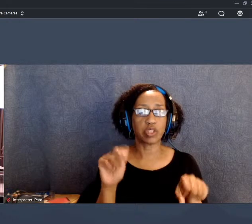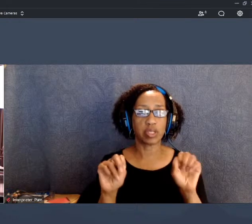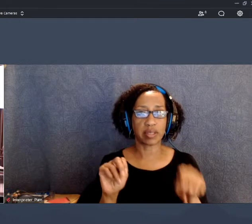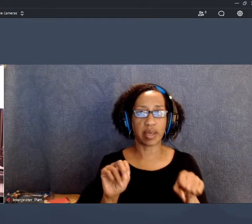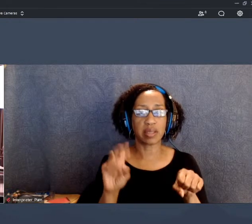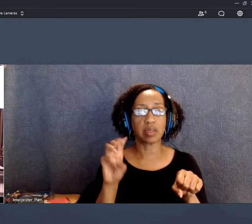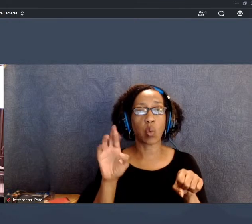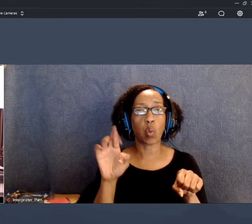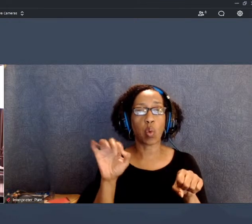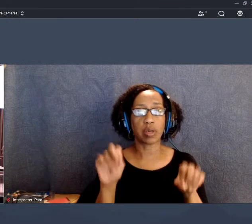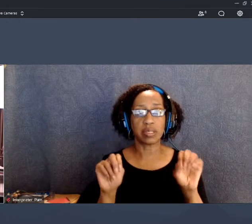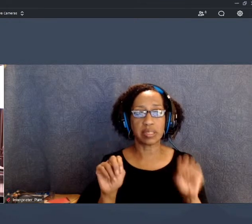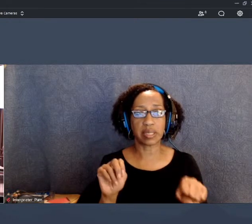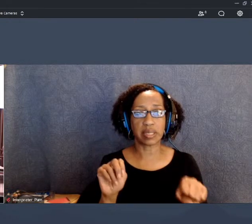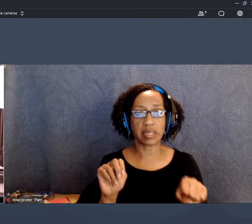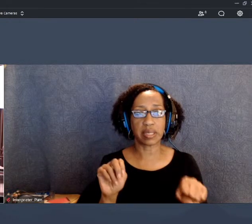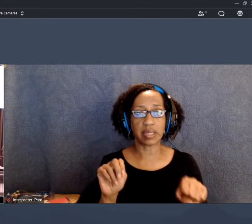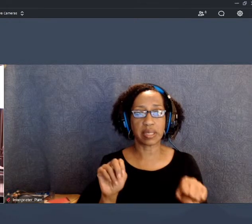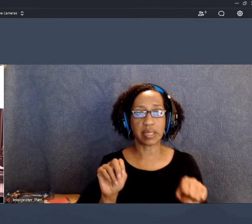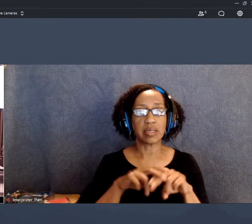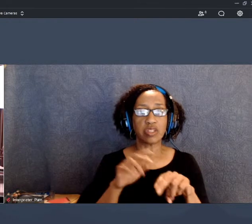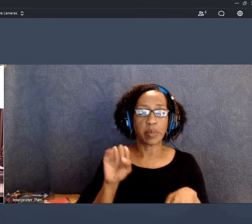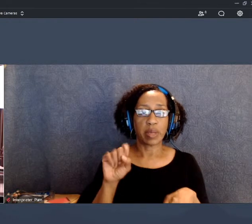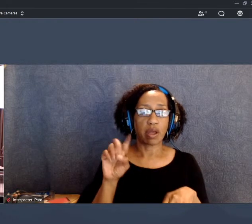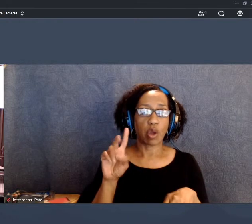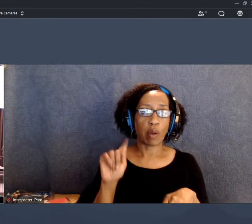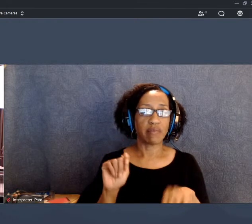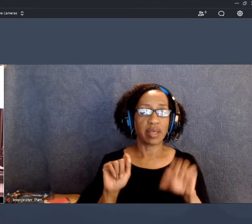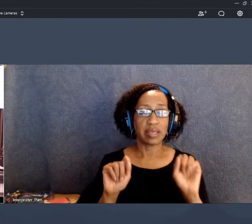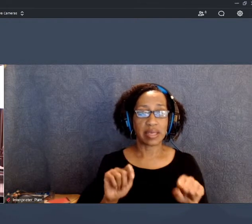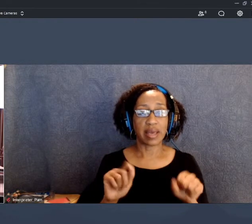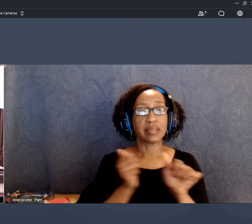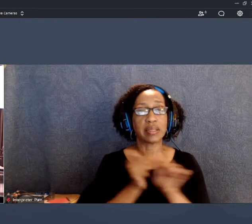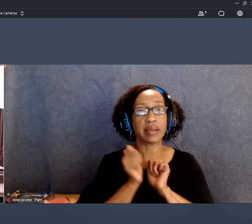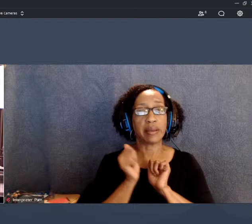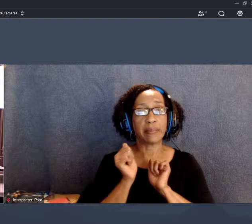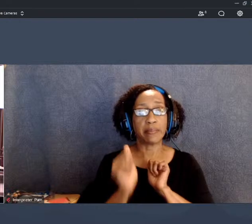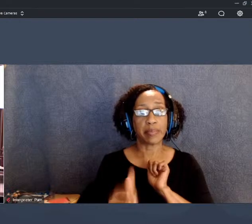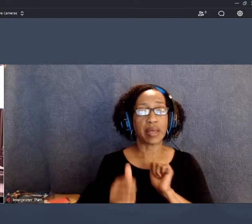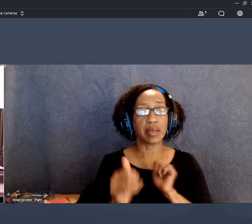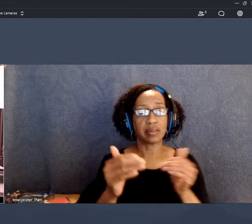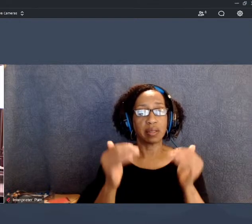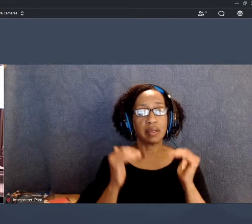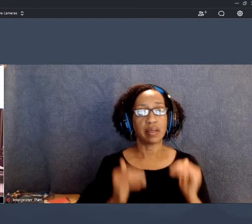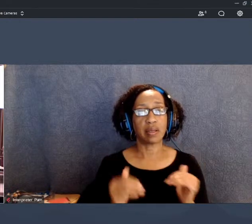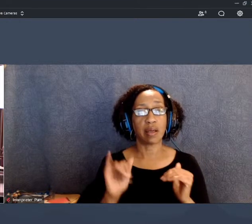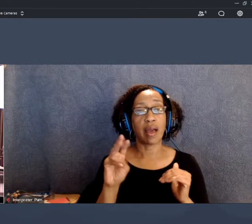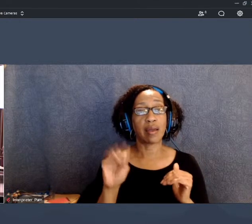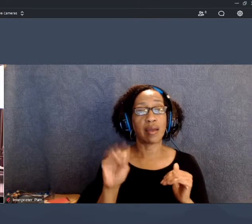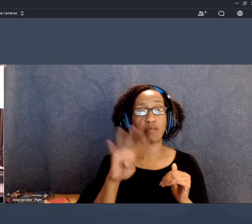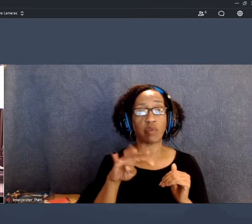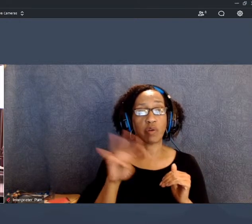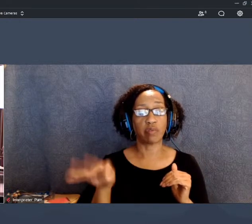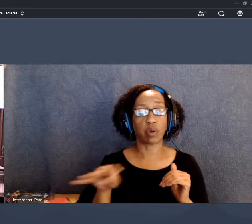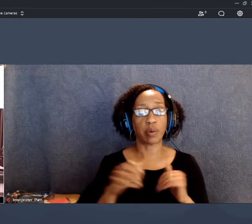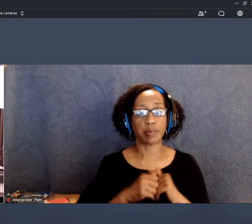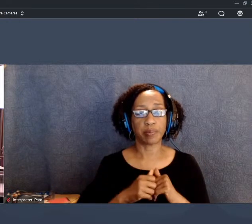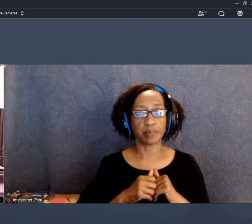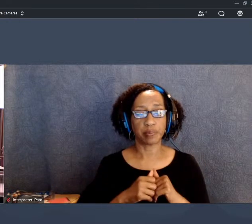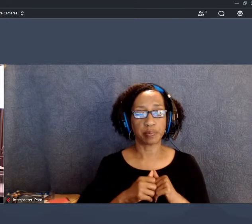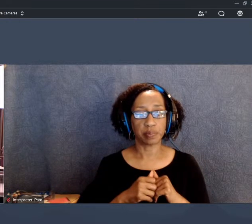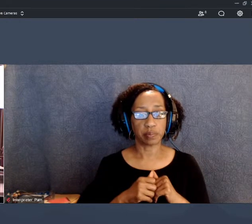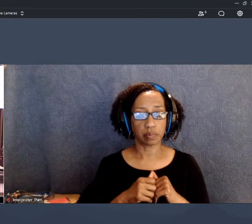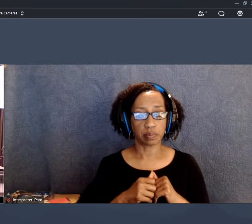Warren, yes. Chairman Colvett, yes. Thank you. That item passes. Please call item 44. Item number 44